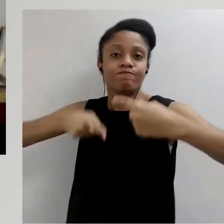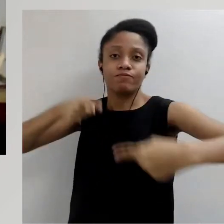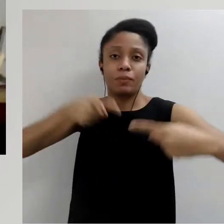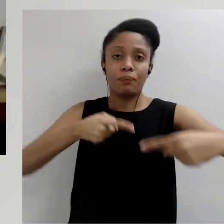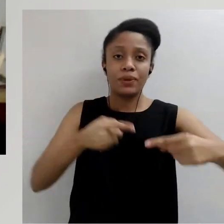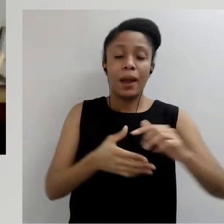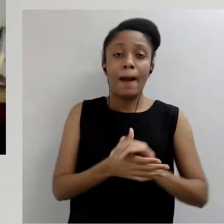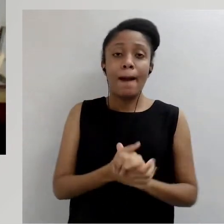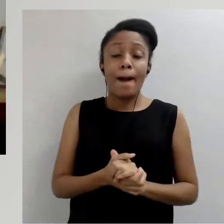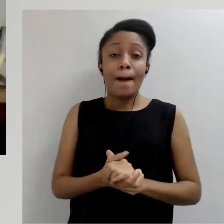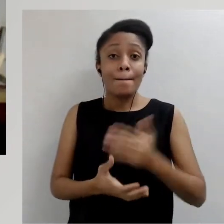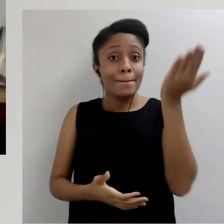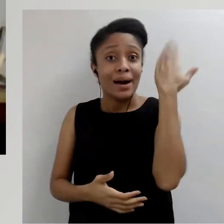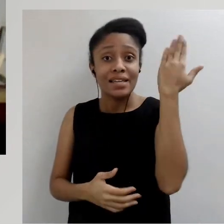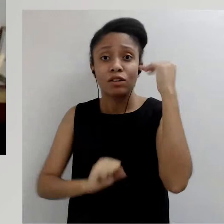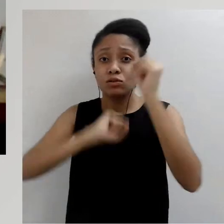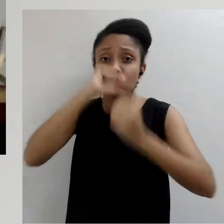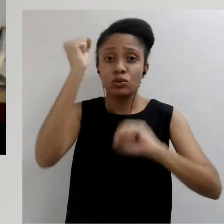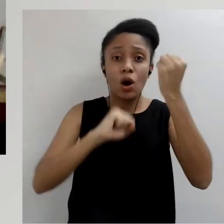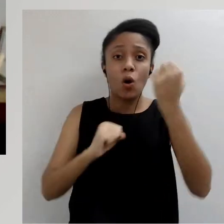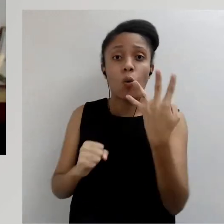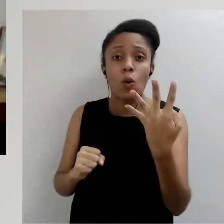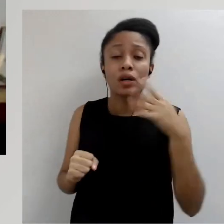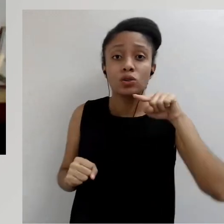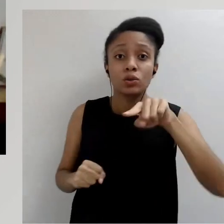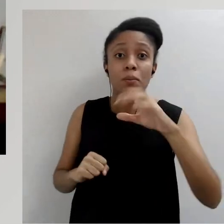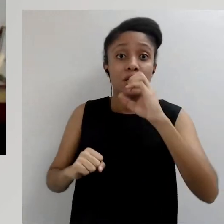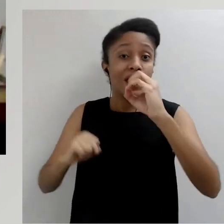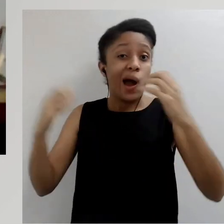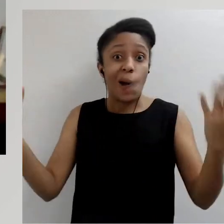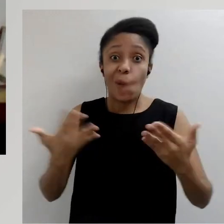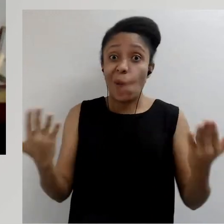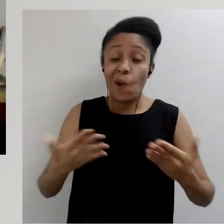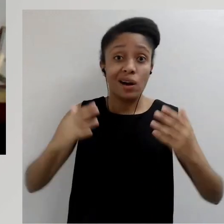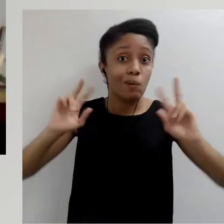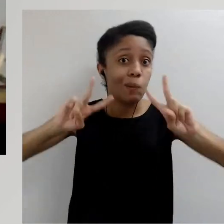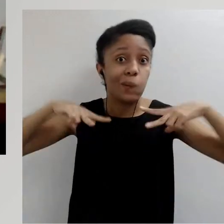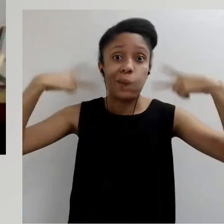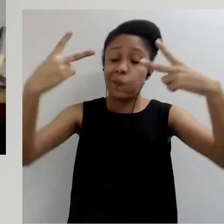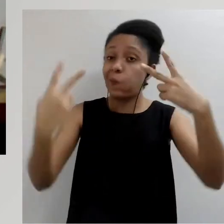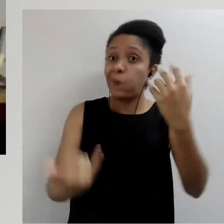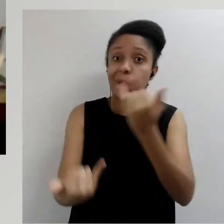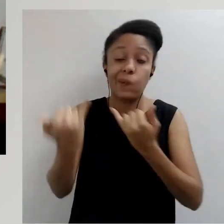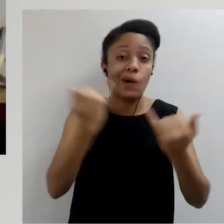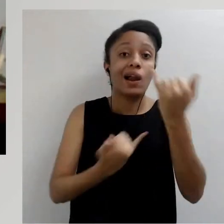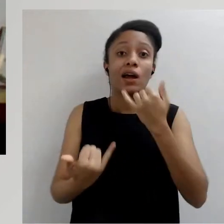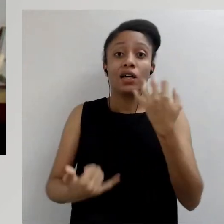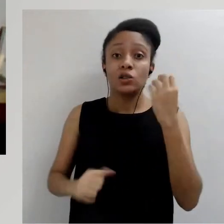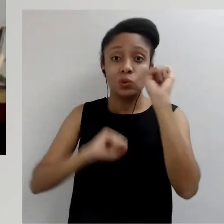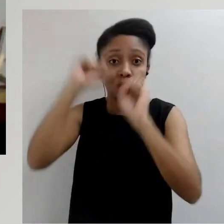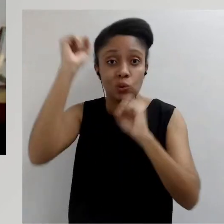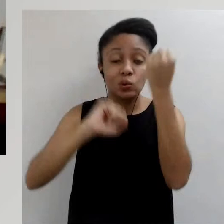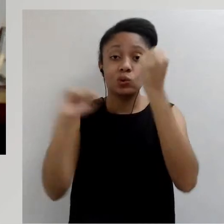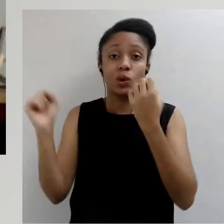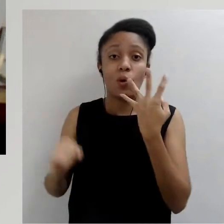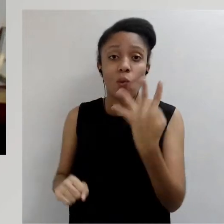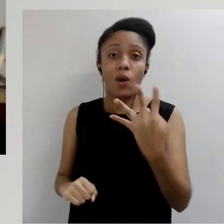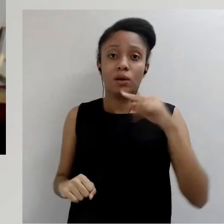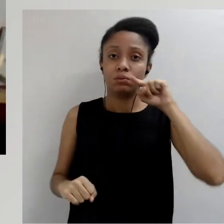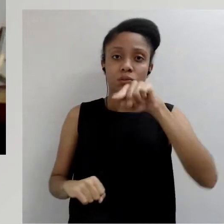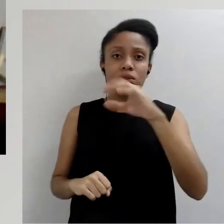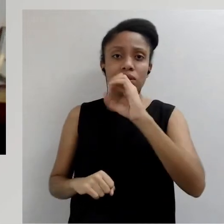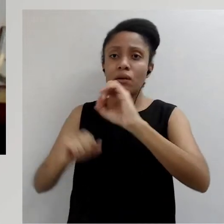talk about the 4.0 industry. Today we talk more about that. I believe that most companies,